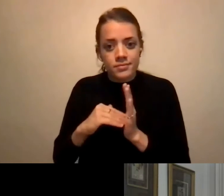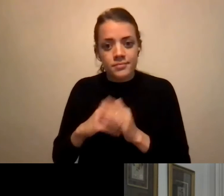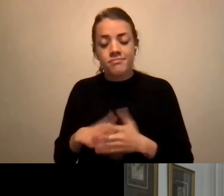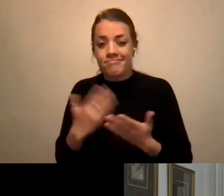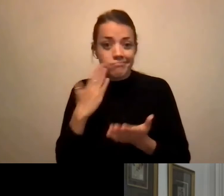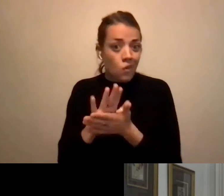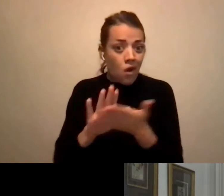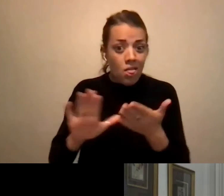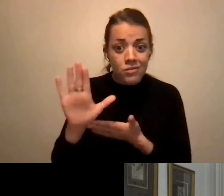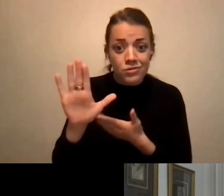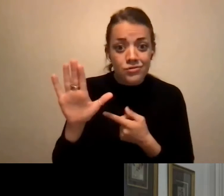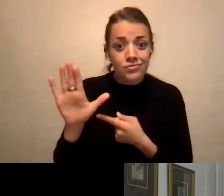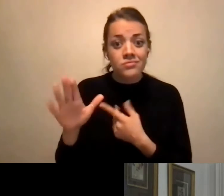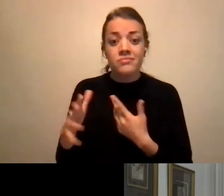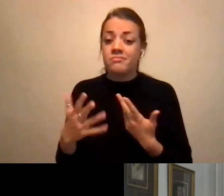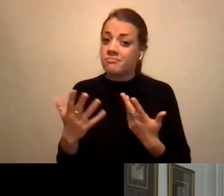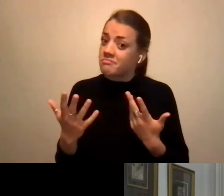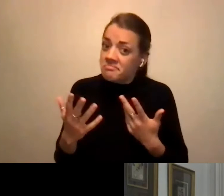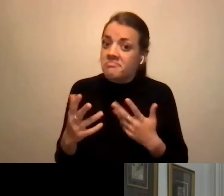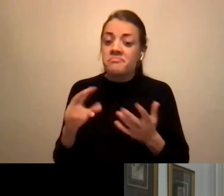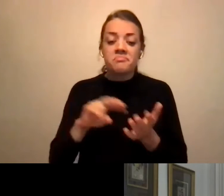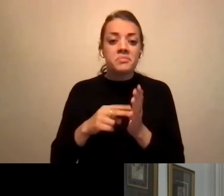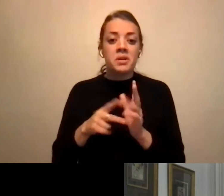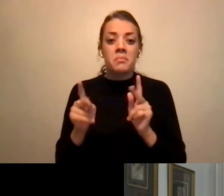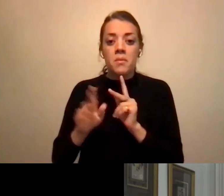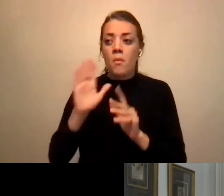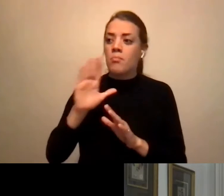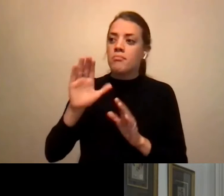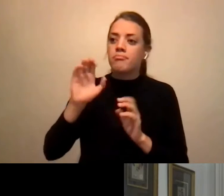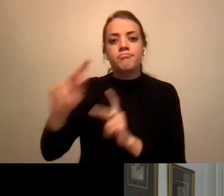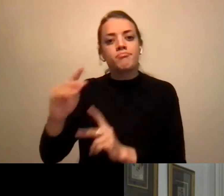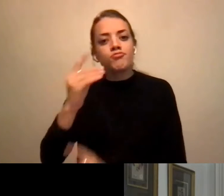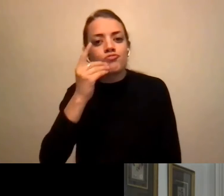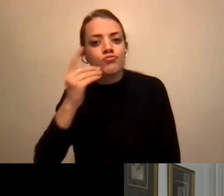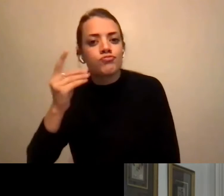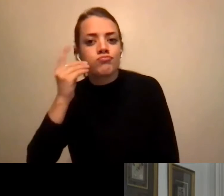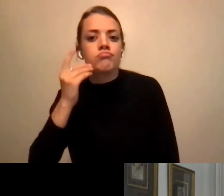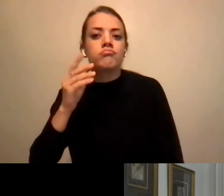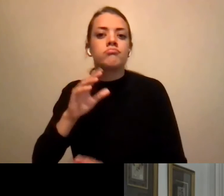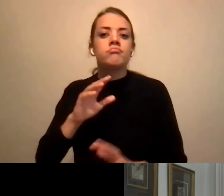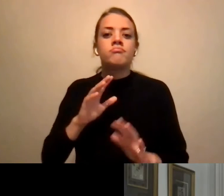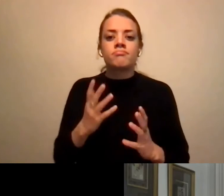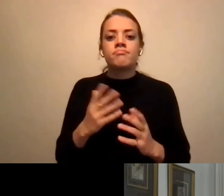know, is concerned. So people are starting to move back into dorms, and you know, a lot of